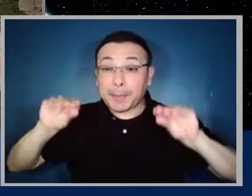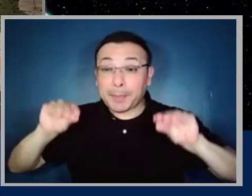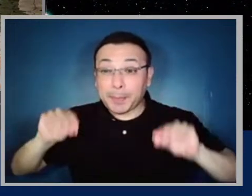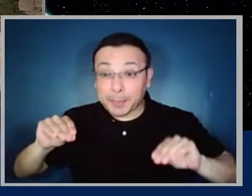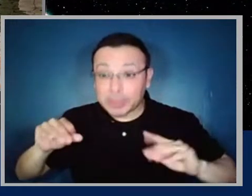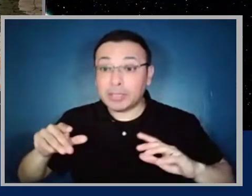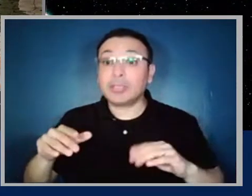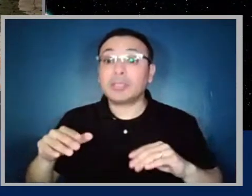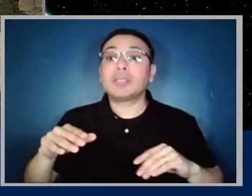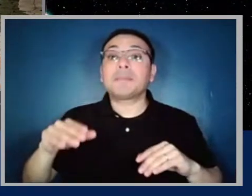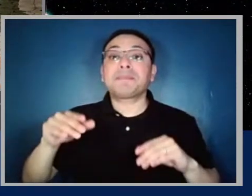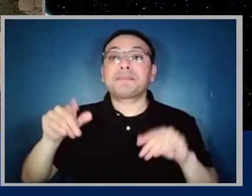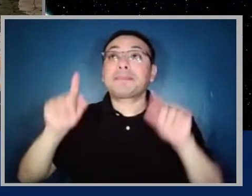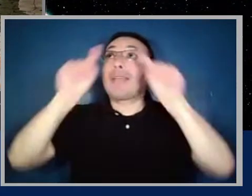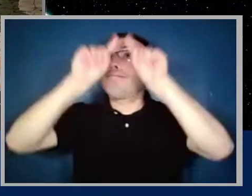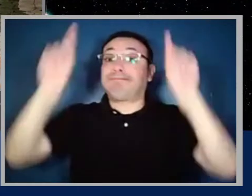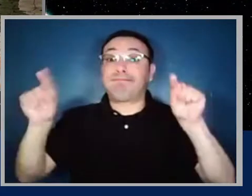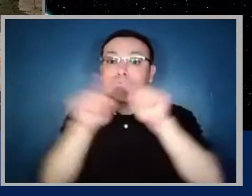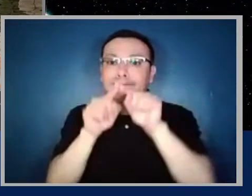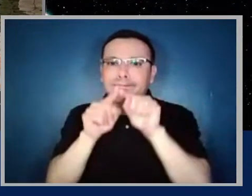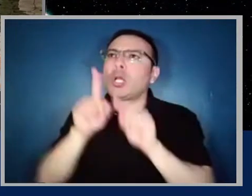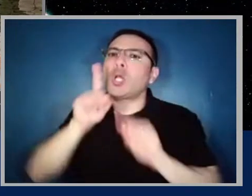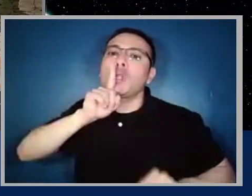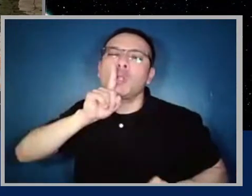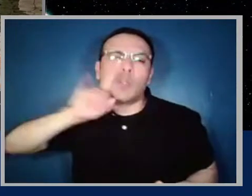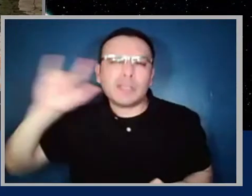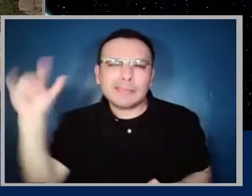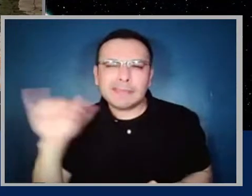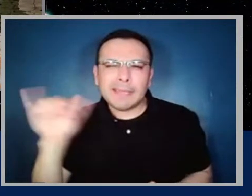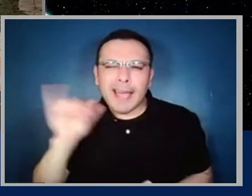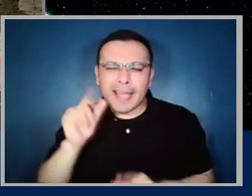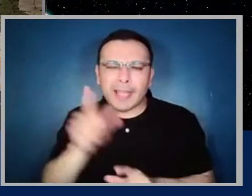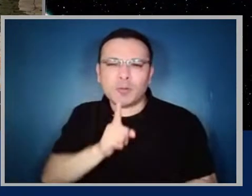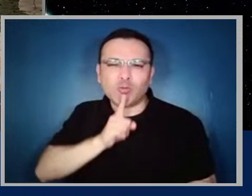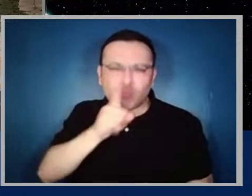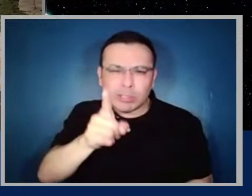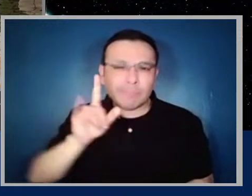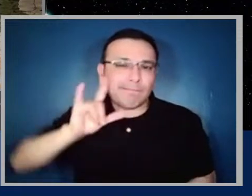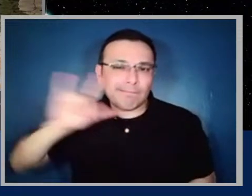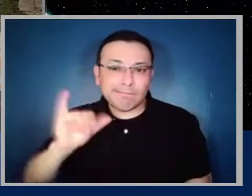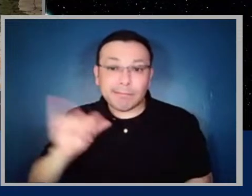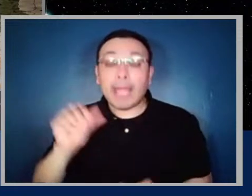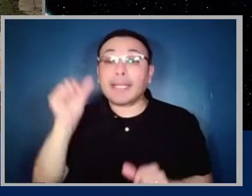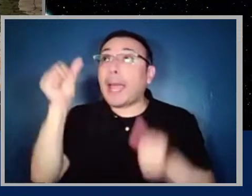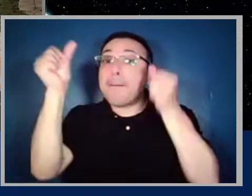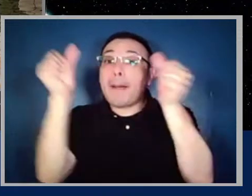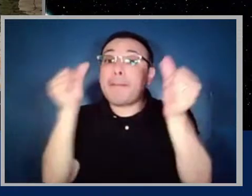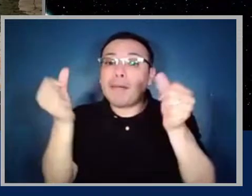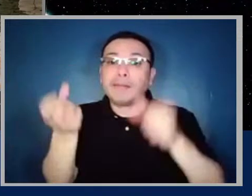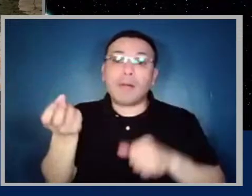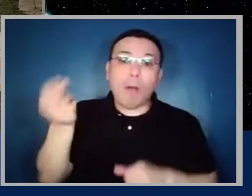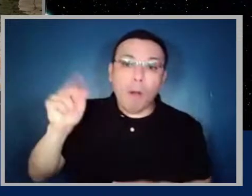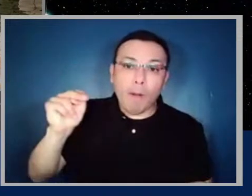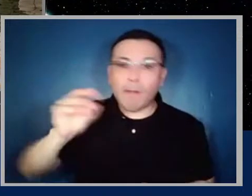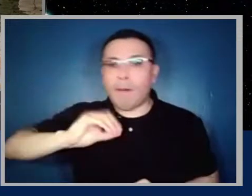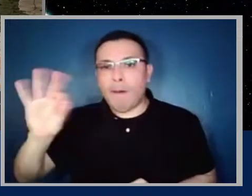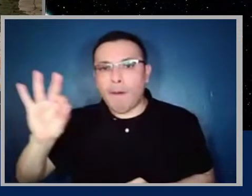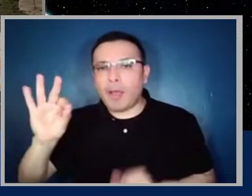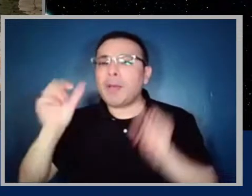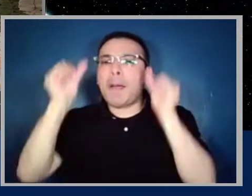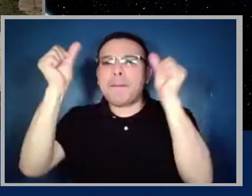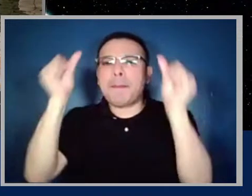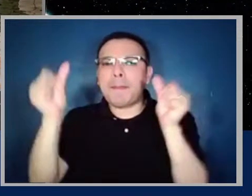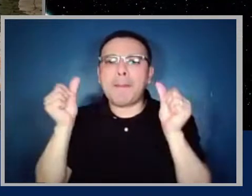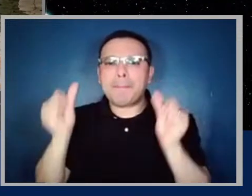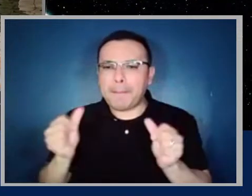fidelity instrumentation panel that you can actually turn buttons on and off. And so we're really